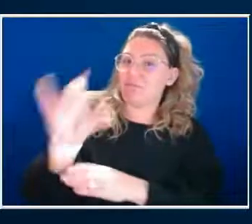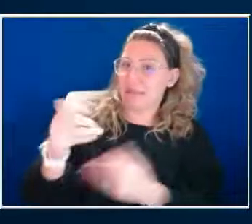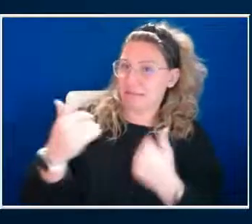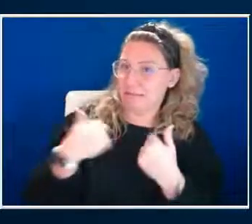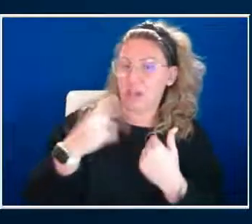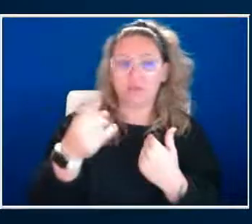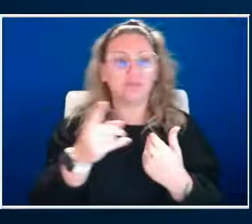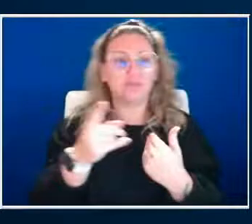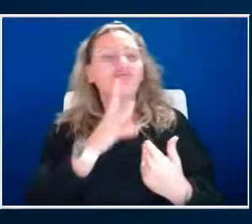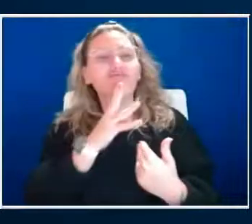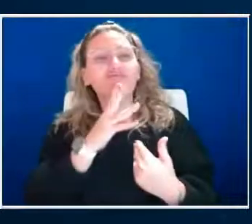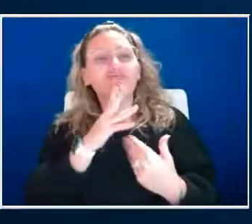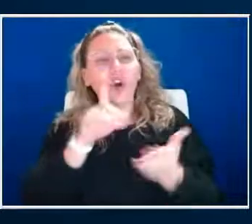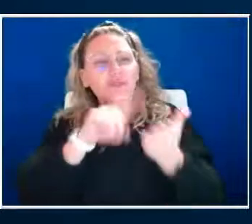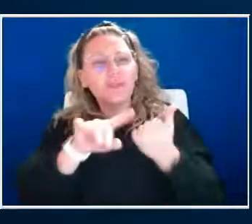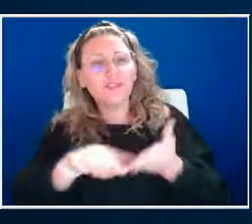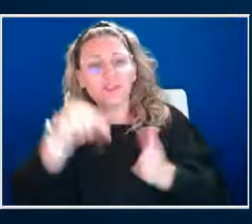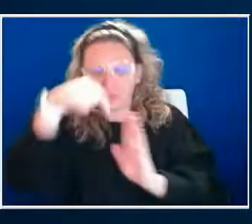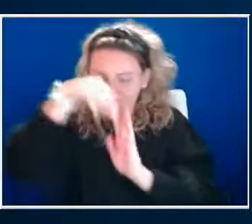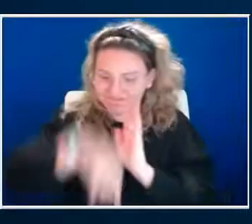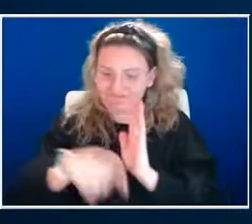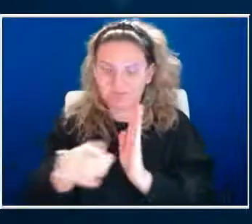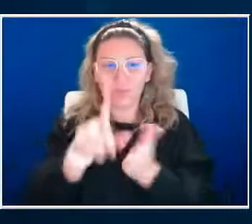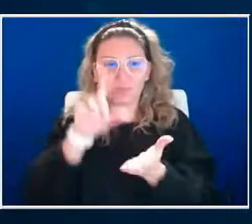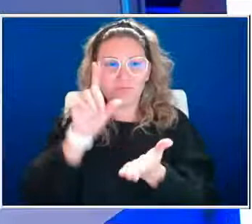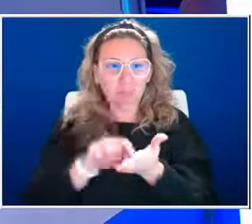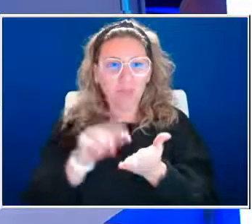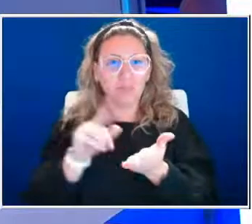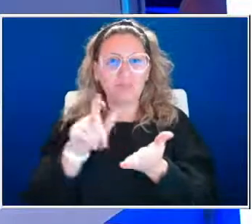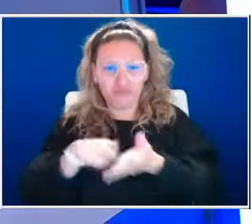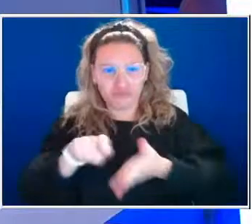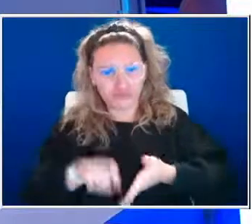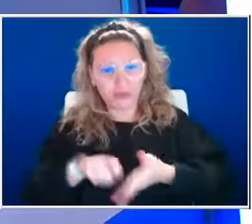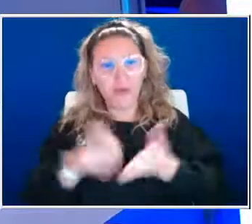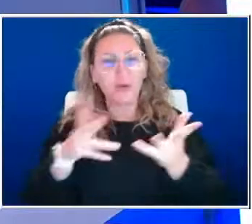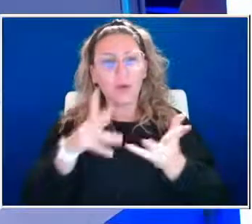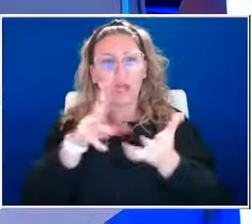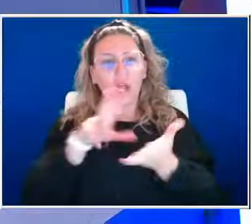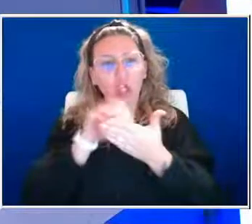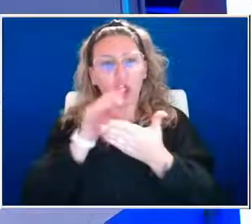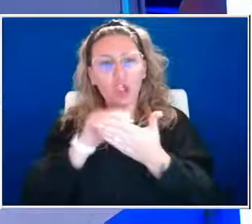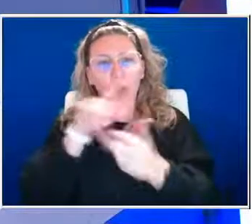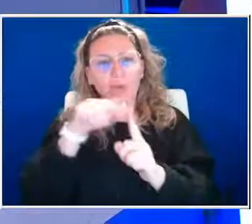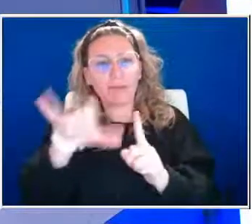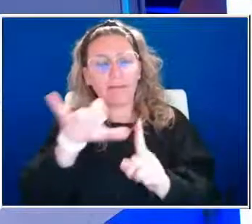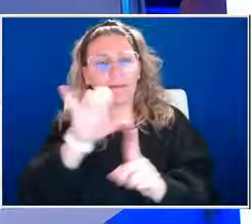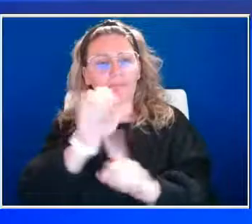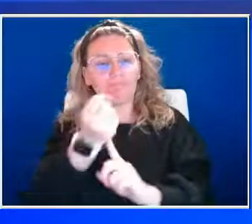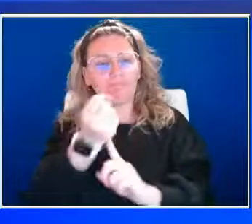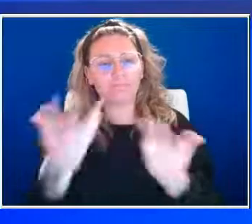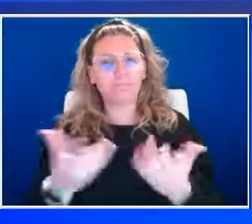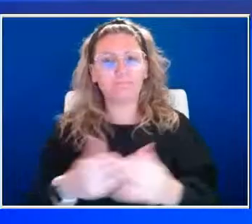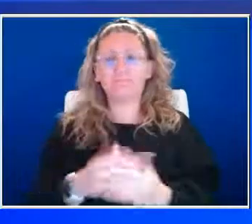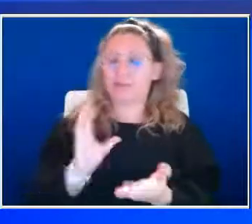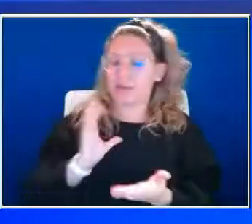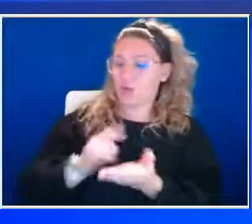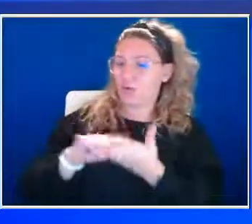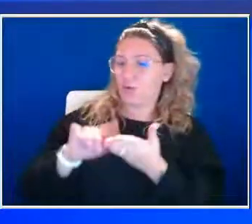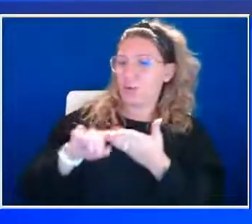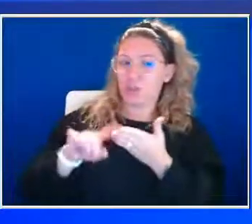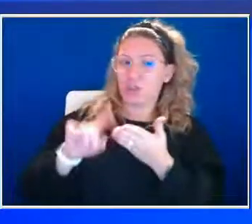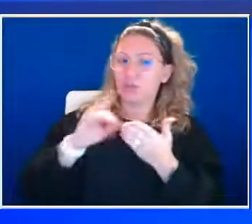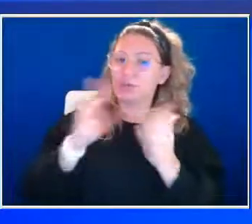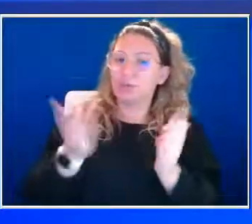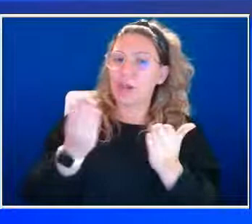deep into. You've been published. What are you learning about this condition? Yeah, so our research here at KU really focused